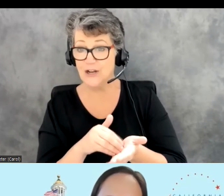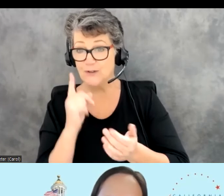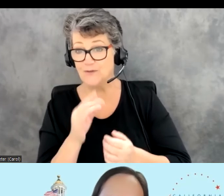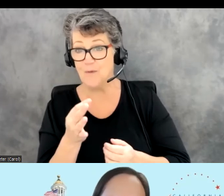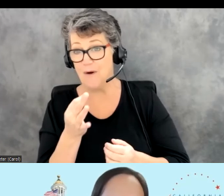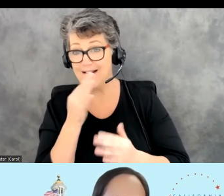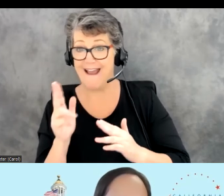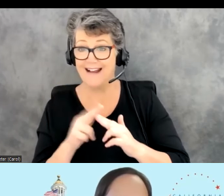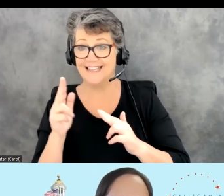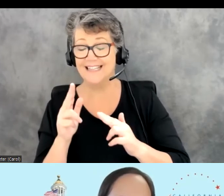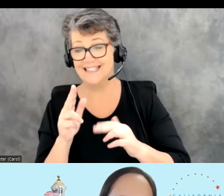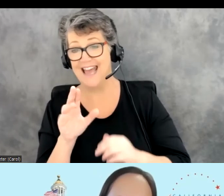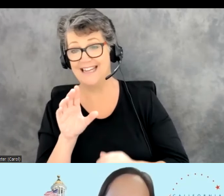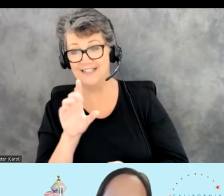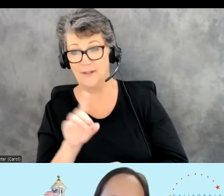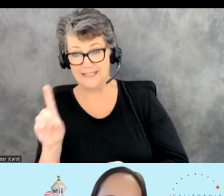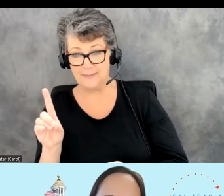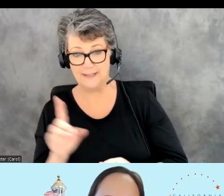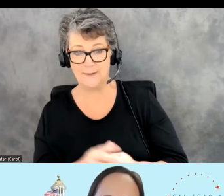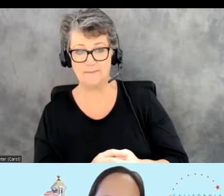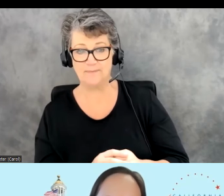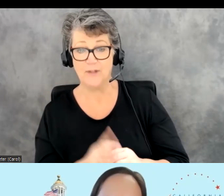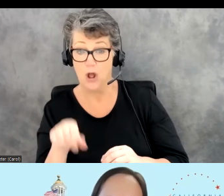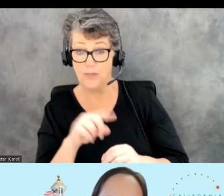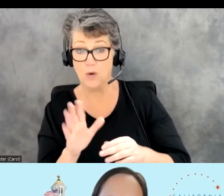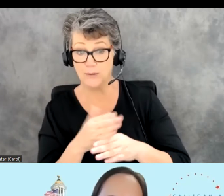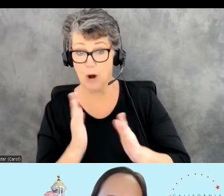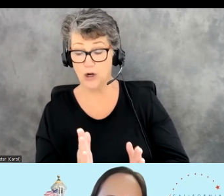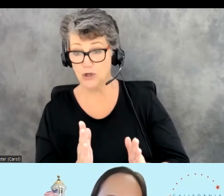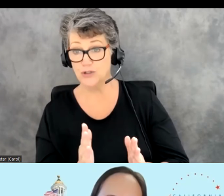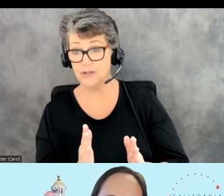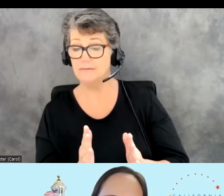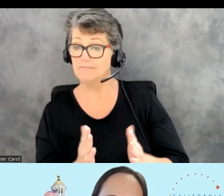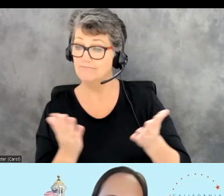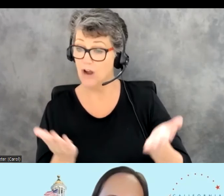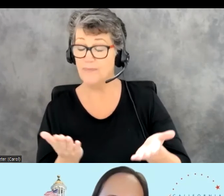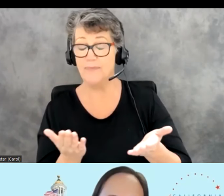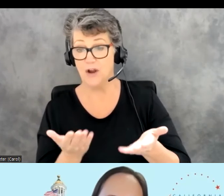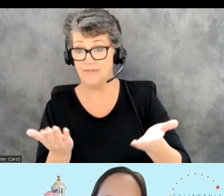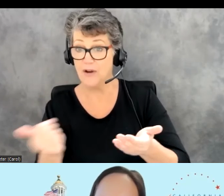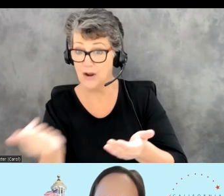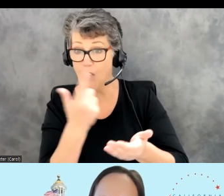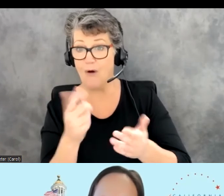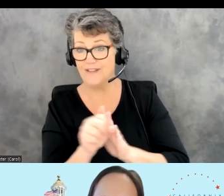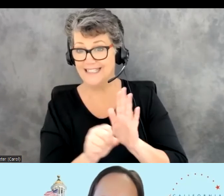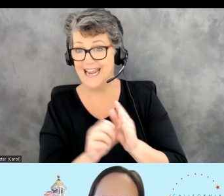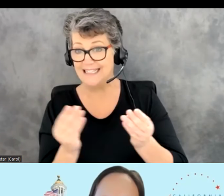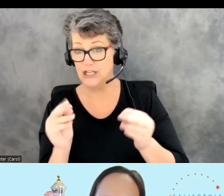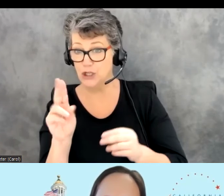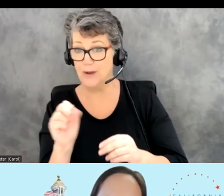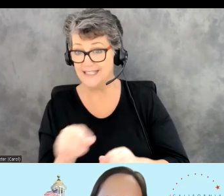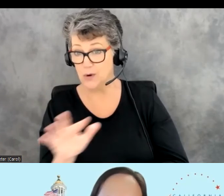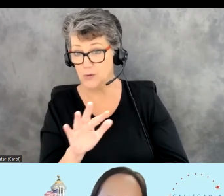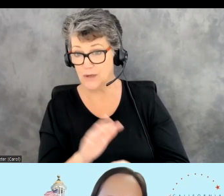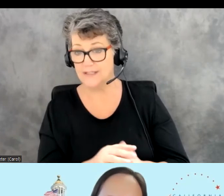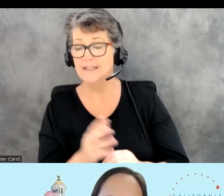in Developmental Disabilities. And so those partners are present in all of these states and U.S. territories. And then